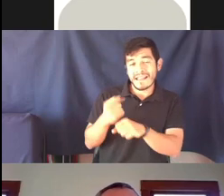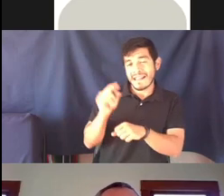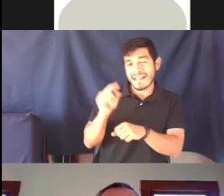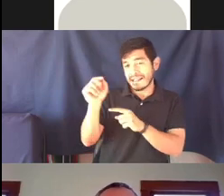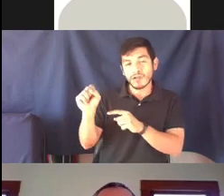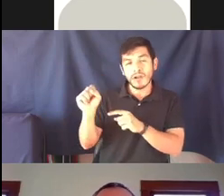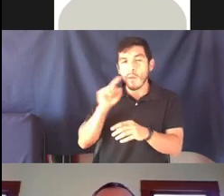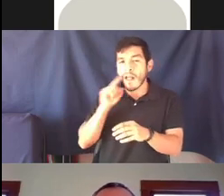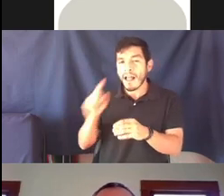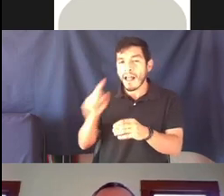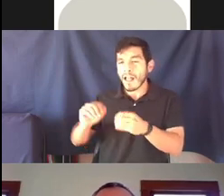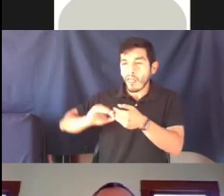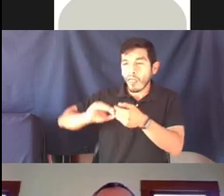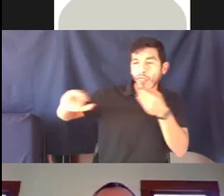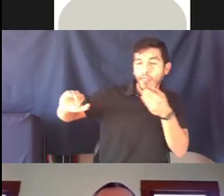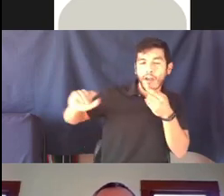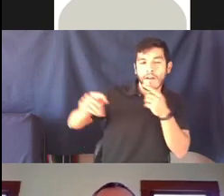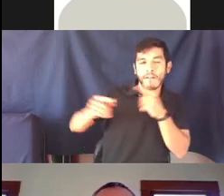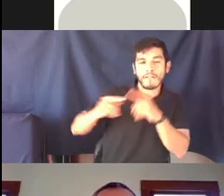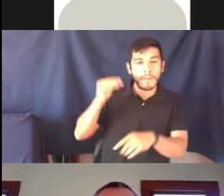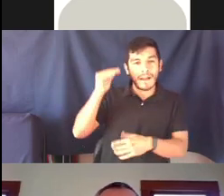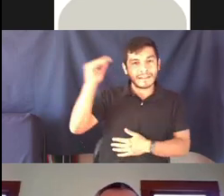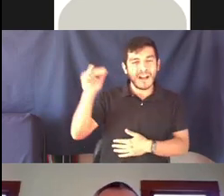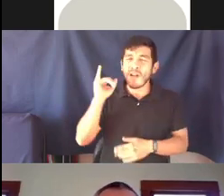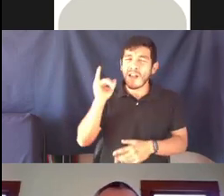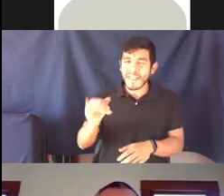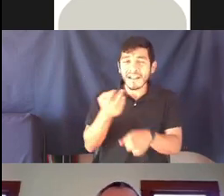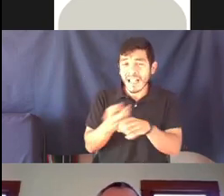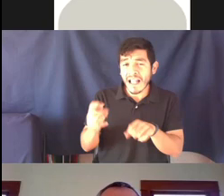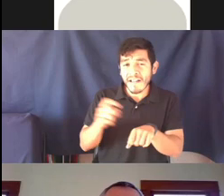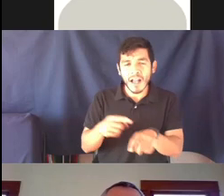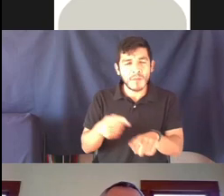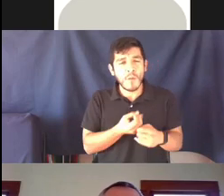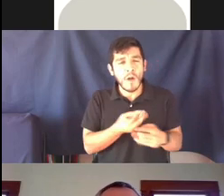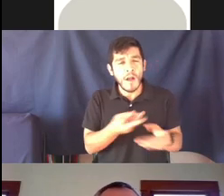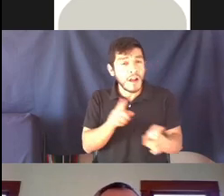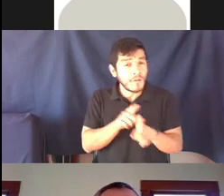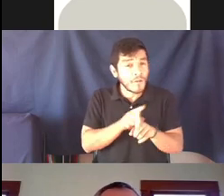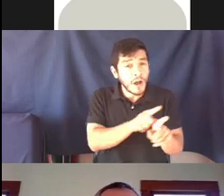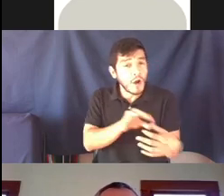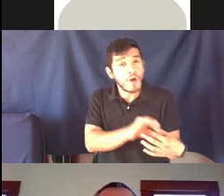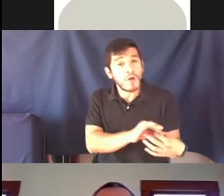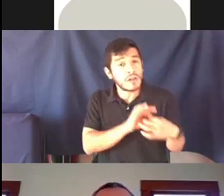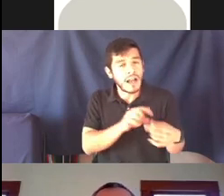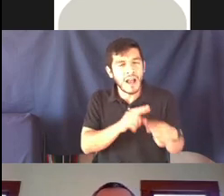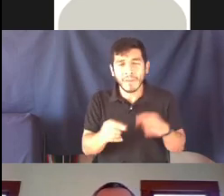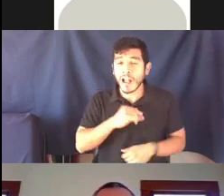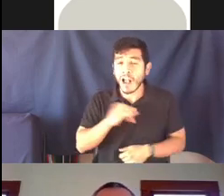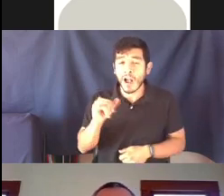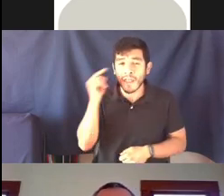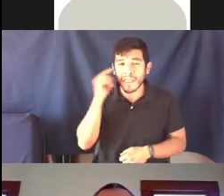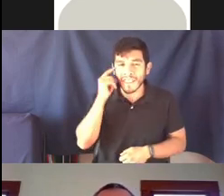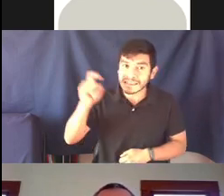tricky time to provide a mentoring relationship, but I also think it's essential if you can show them how it's impactful to